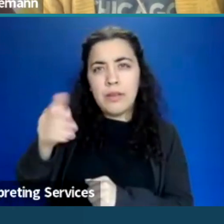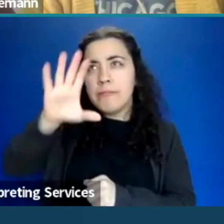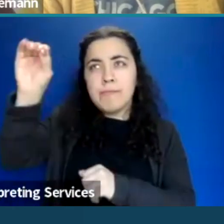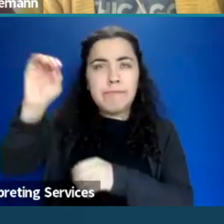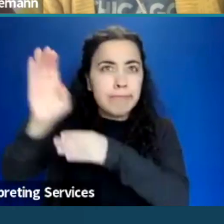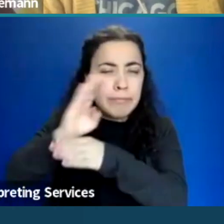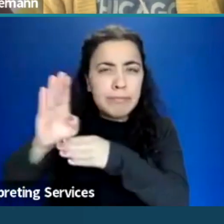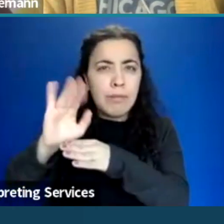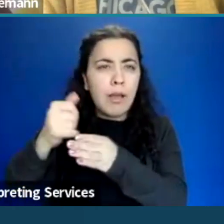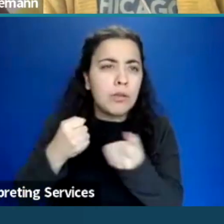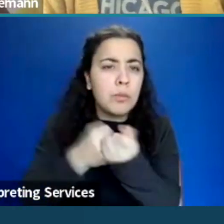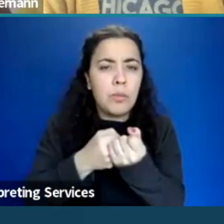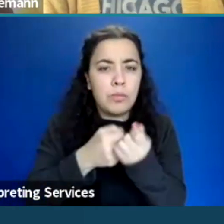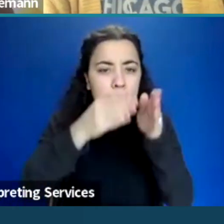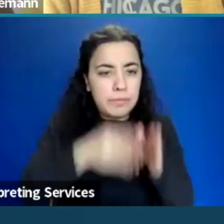service dogs?